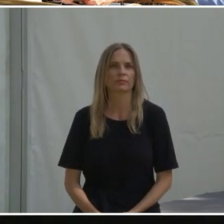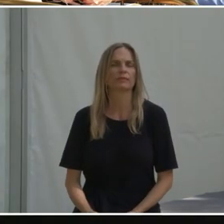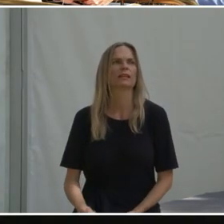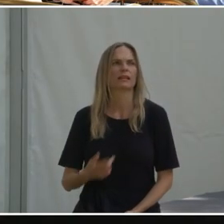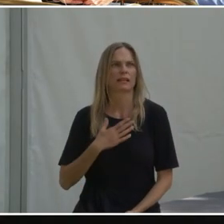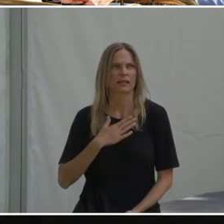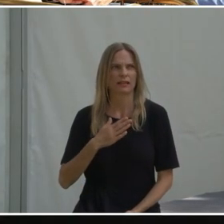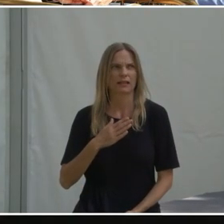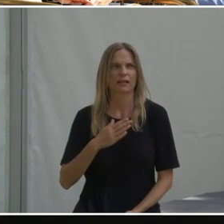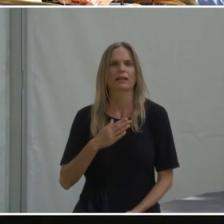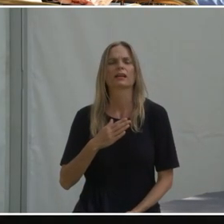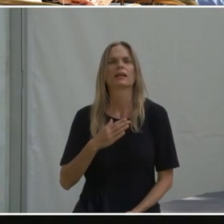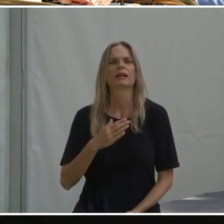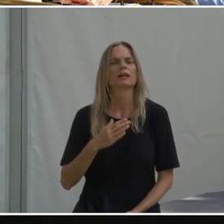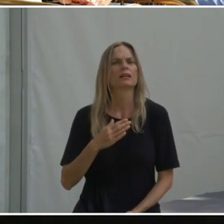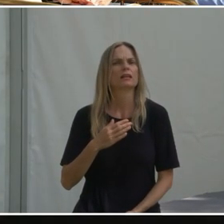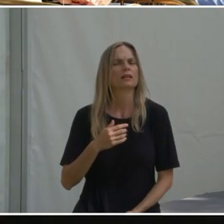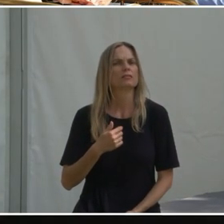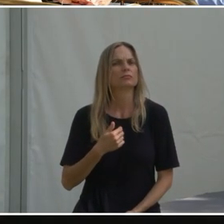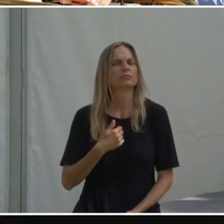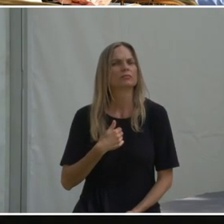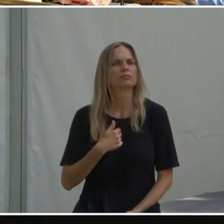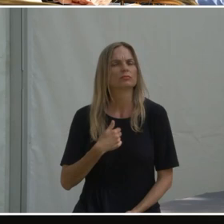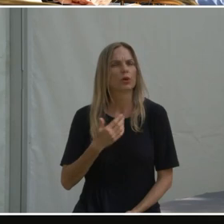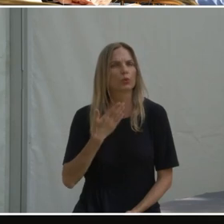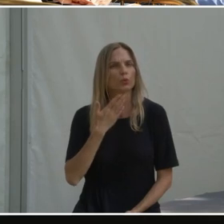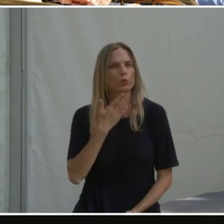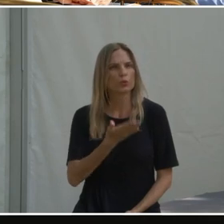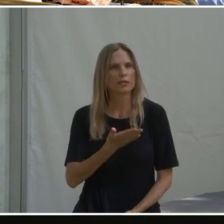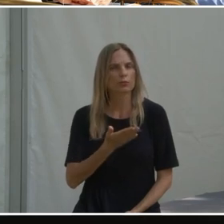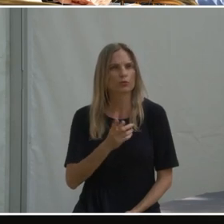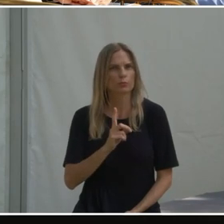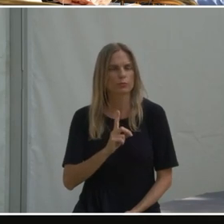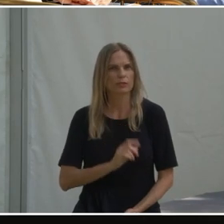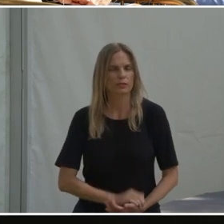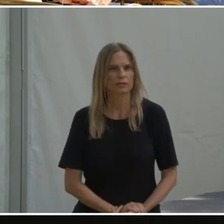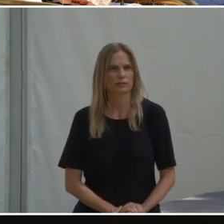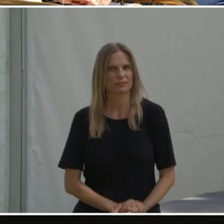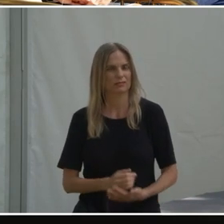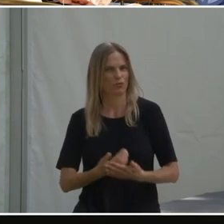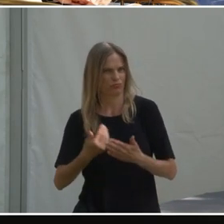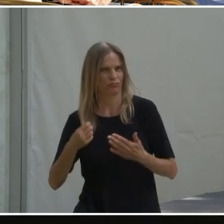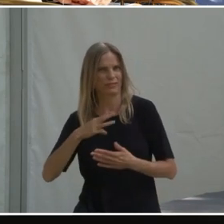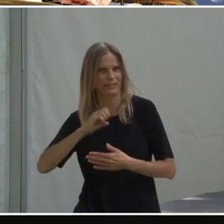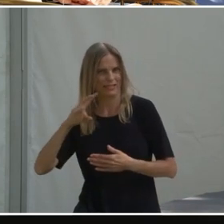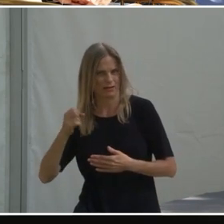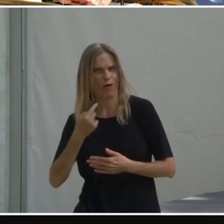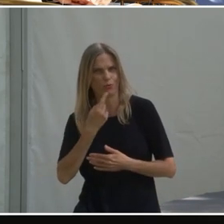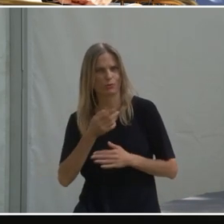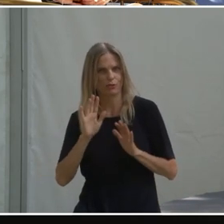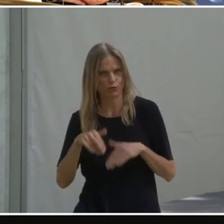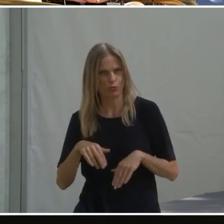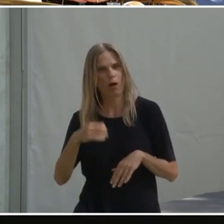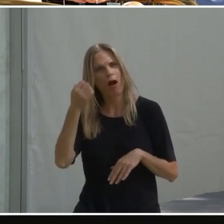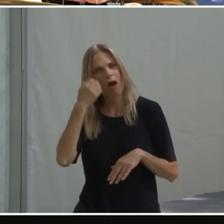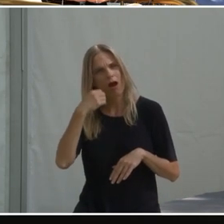Thanks. Imre had very good again. So the question is, like Dina mentioned, they should talk to the parents